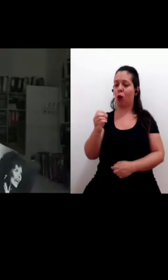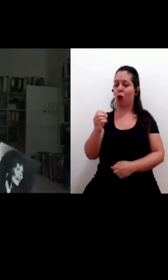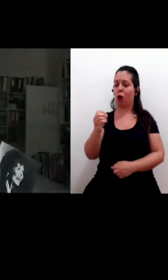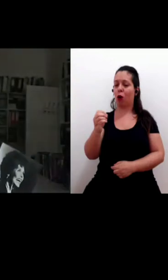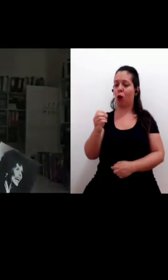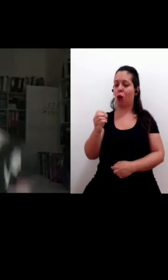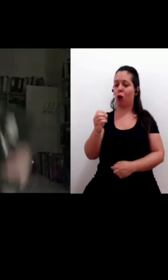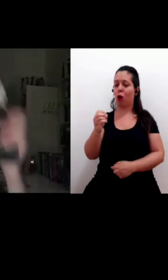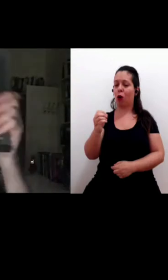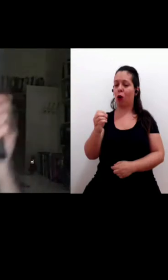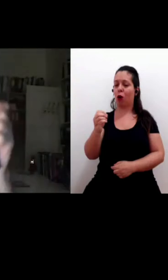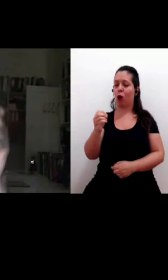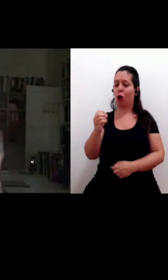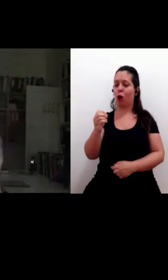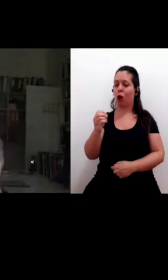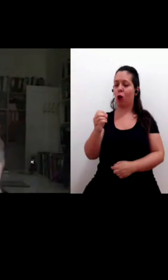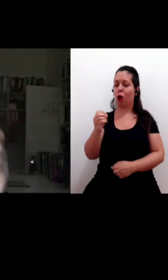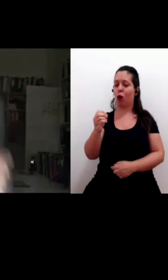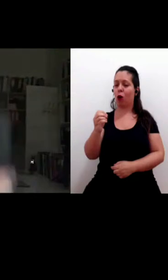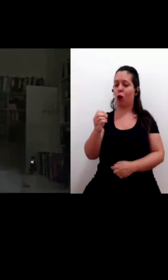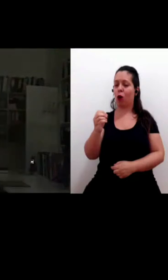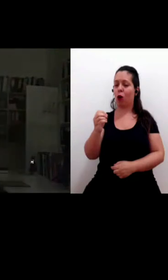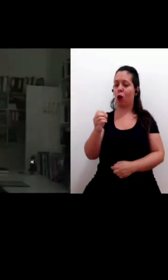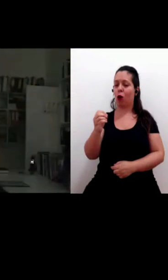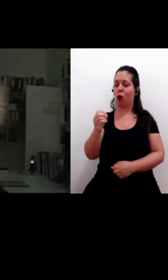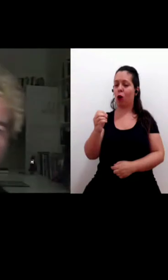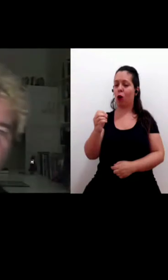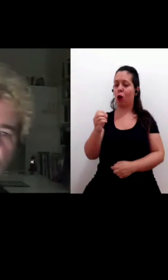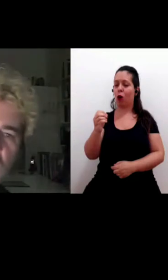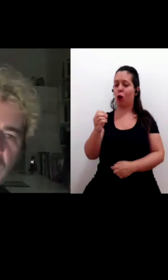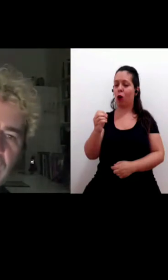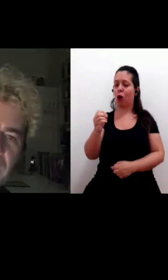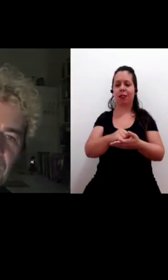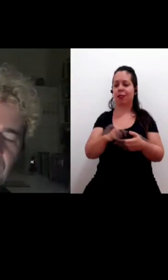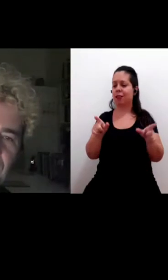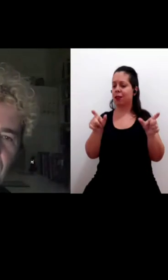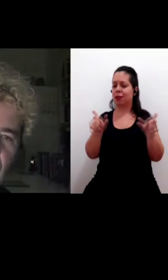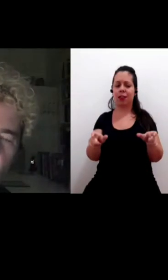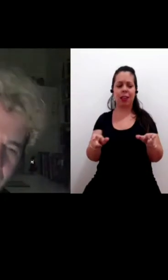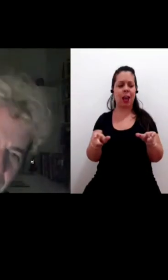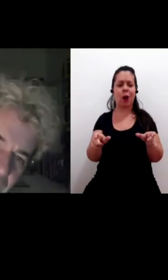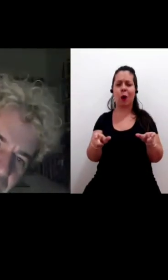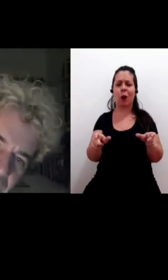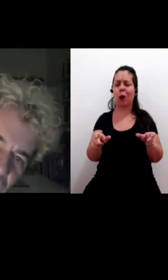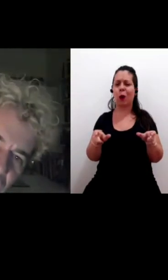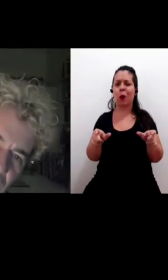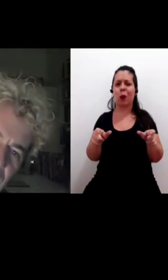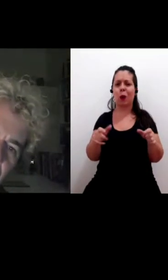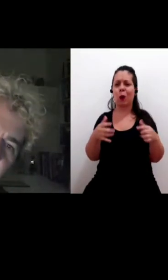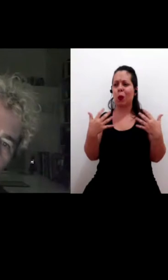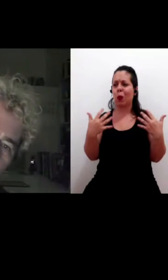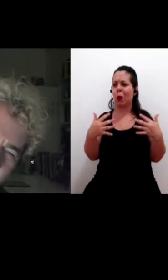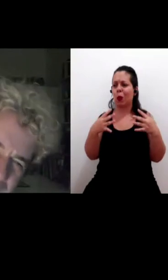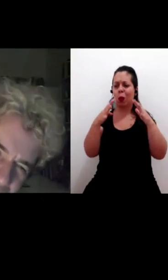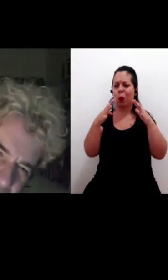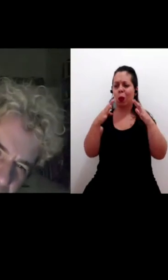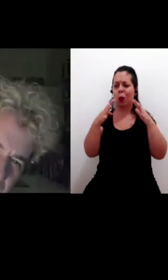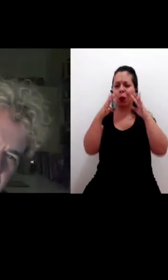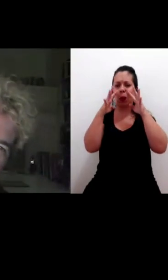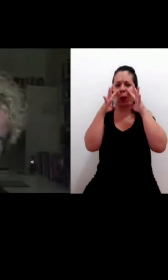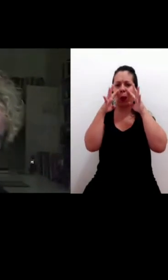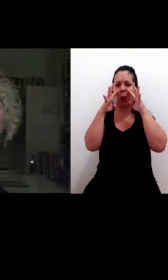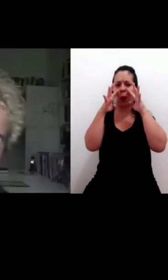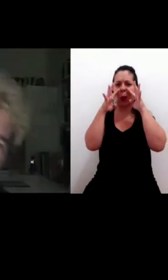and I became fascinated by this. She was working class,